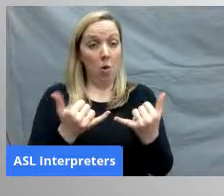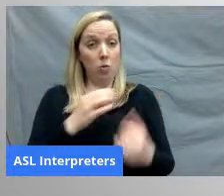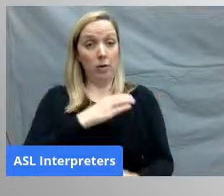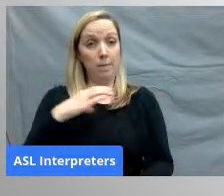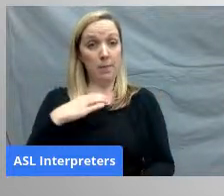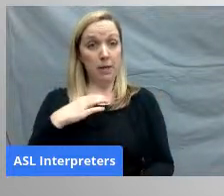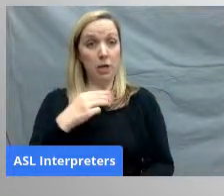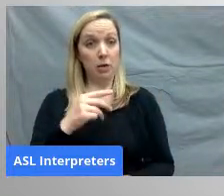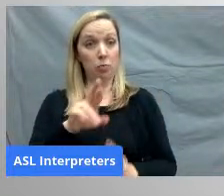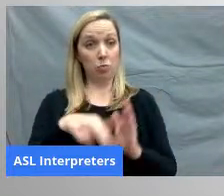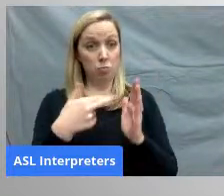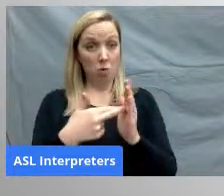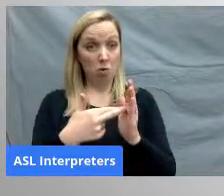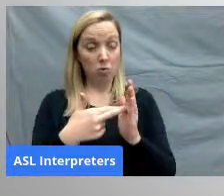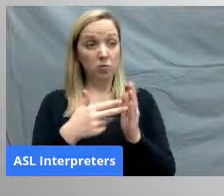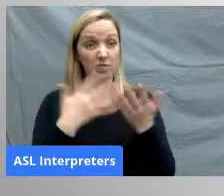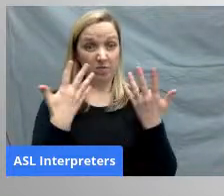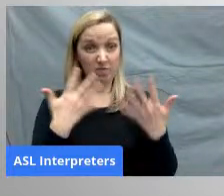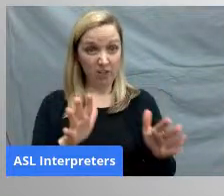the agenda